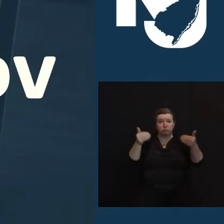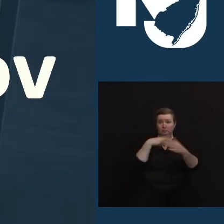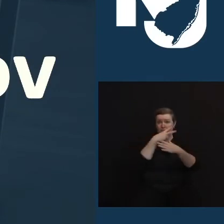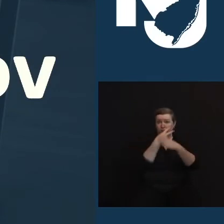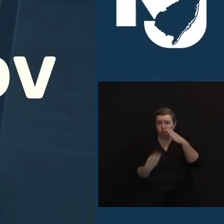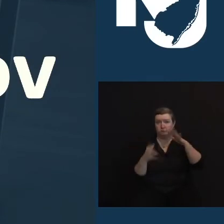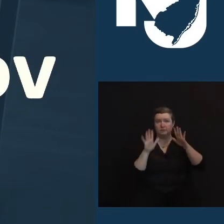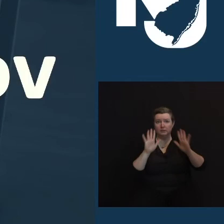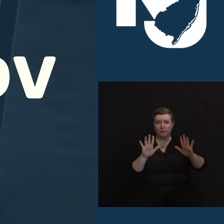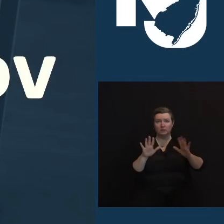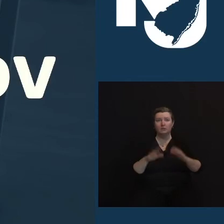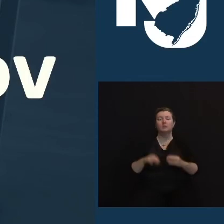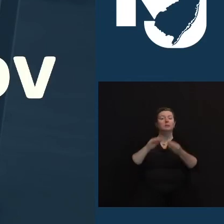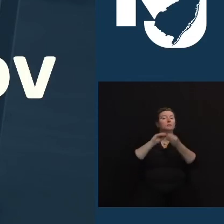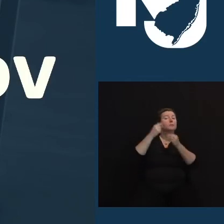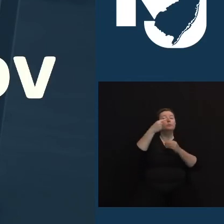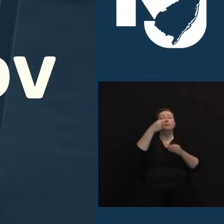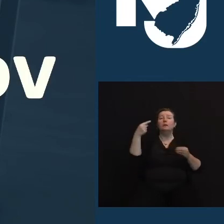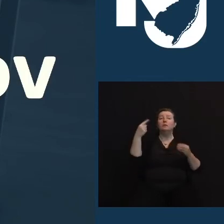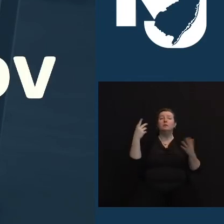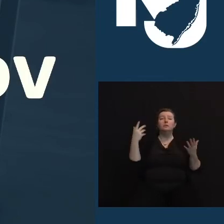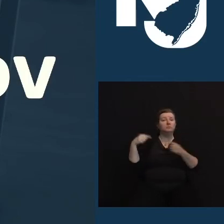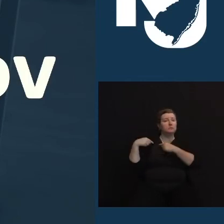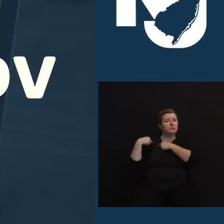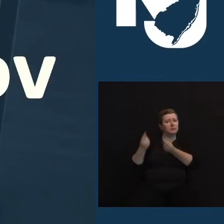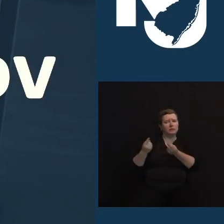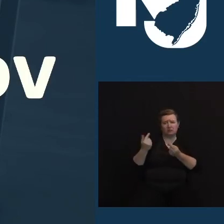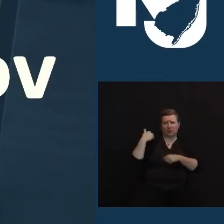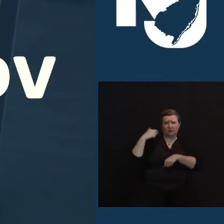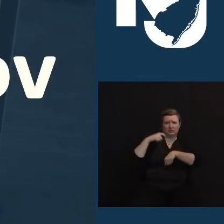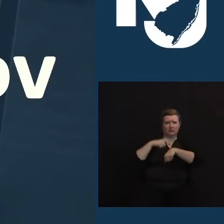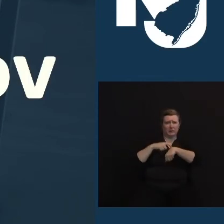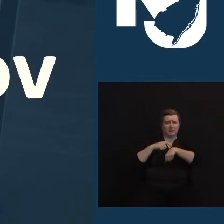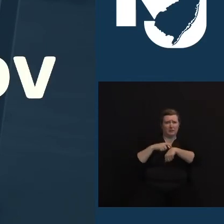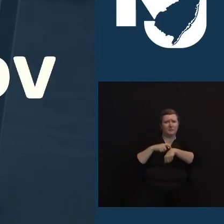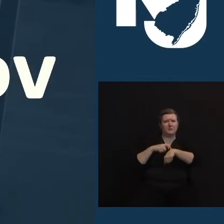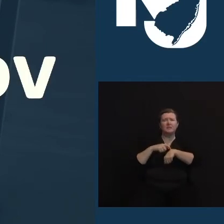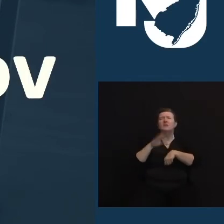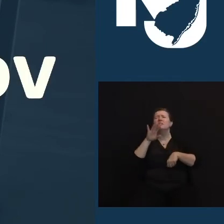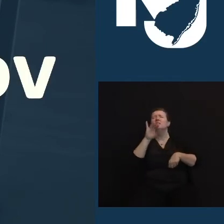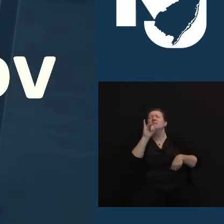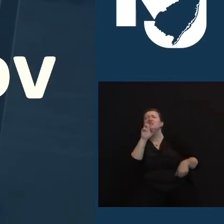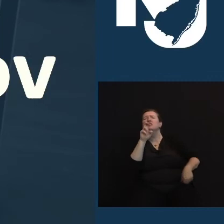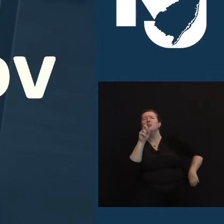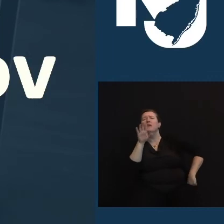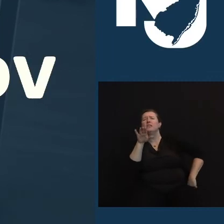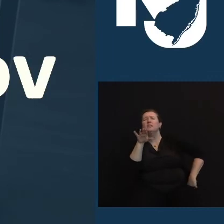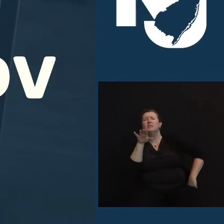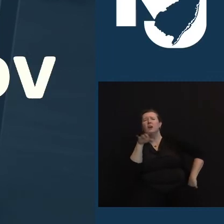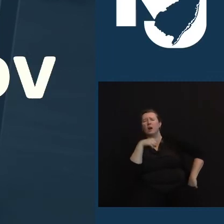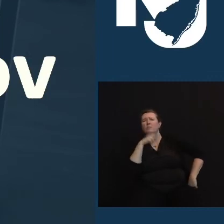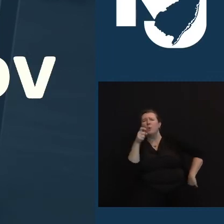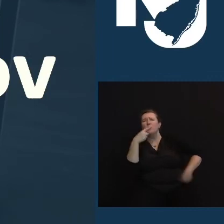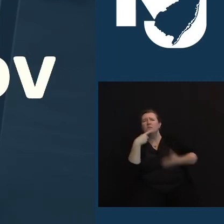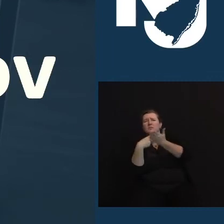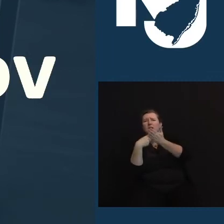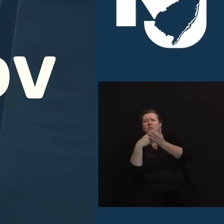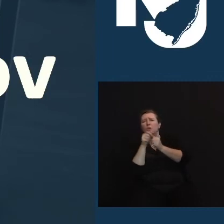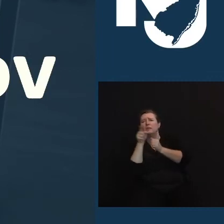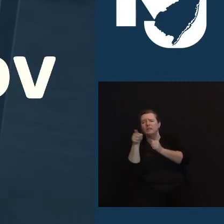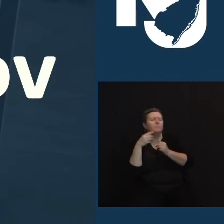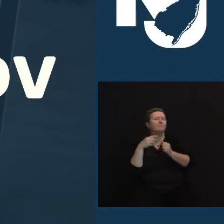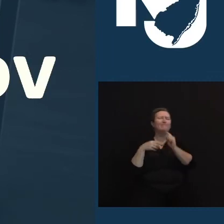one, since I think we were last here, and Jared, I meant to raise this with you, and Jared Maples here is the Director of our Office of Homeland Security and Preparedness, Paramount